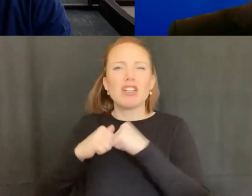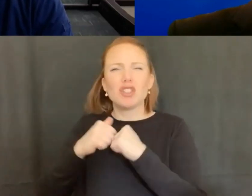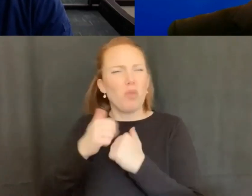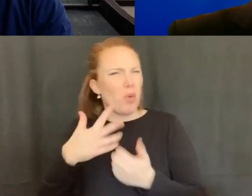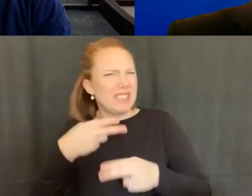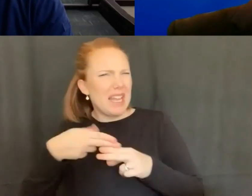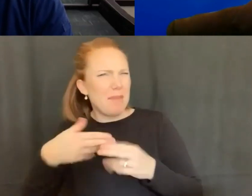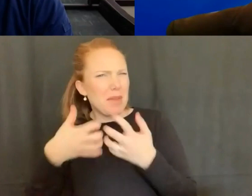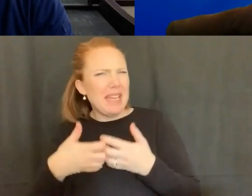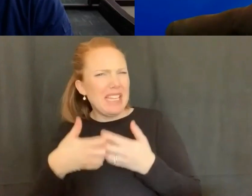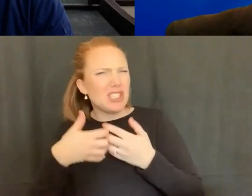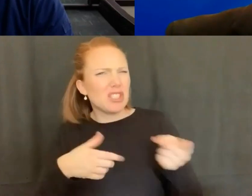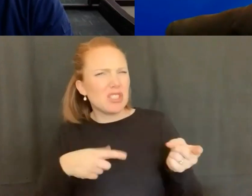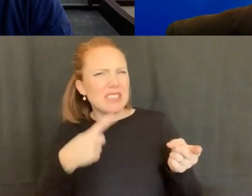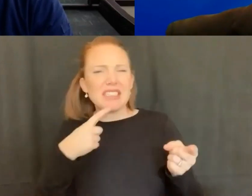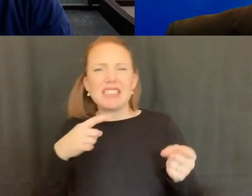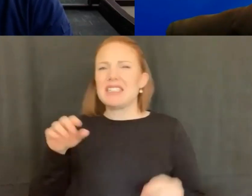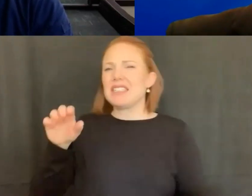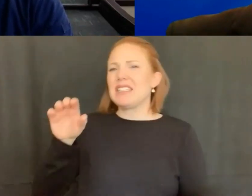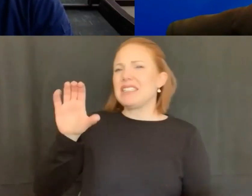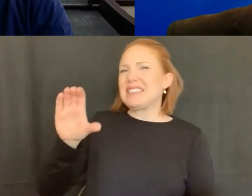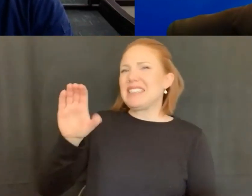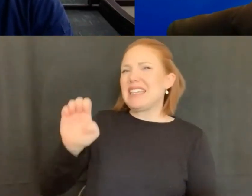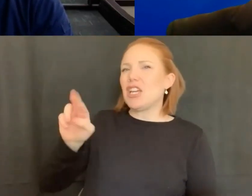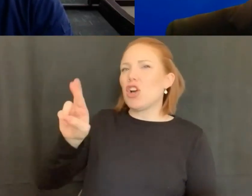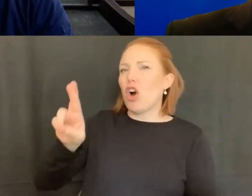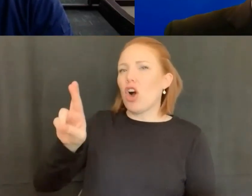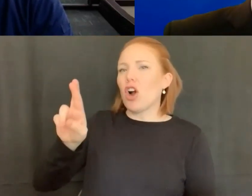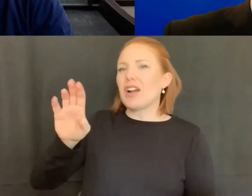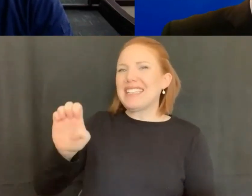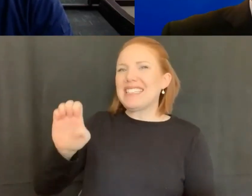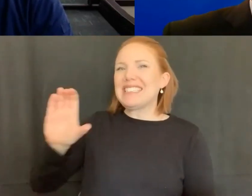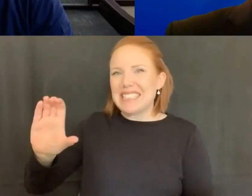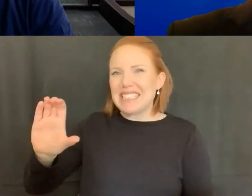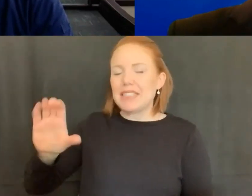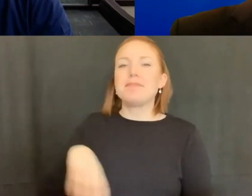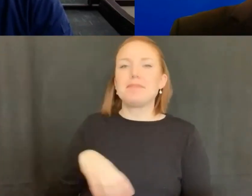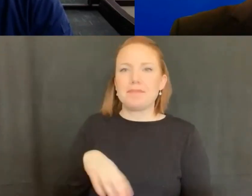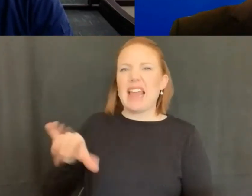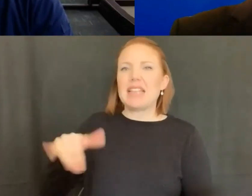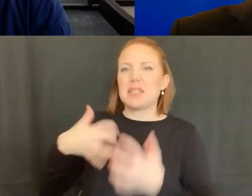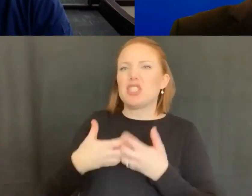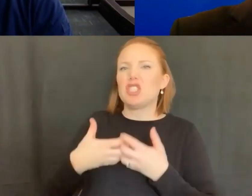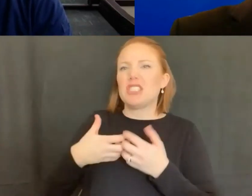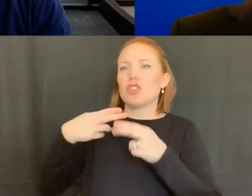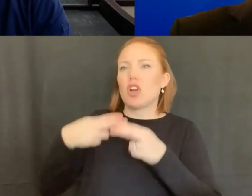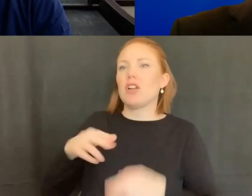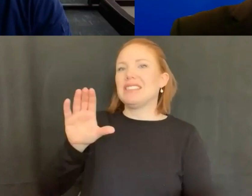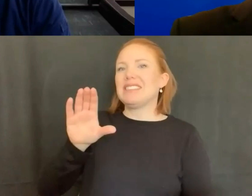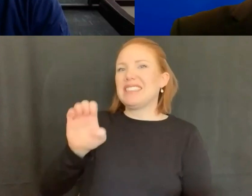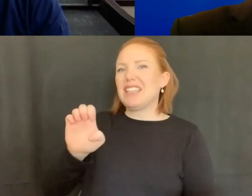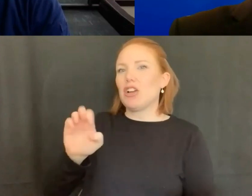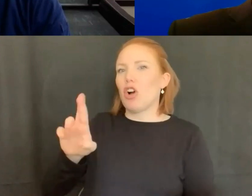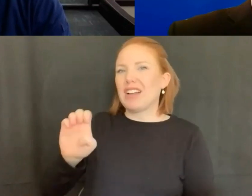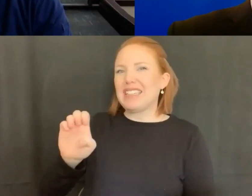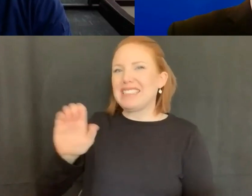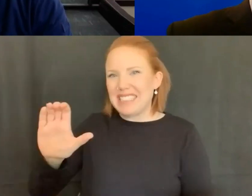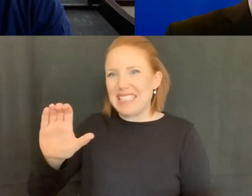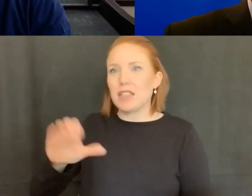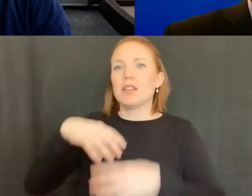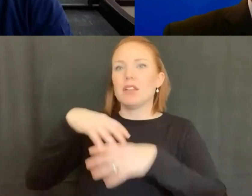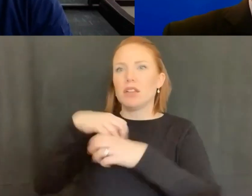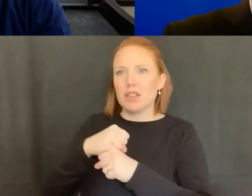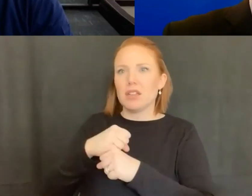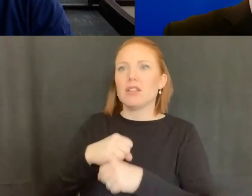Is it CEREC, it's spelled CEREC. It's an acronym that stands for like